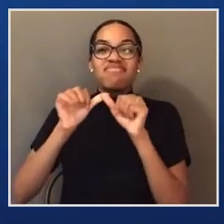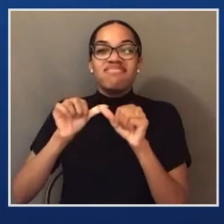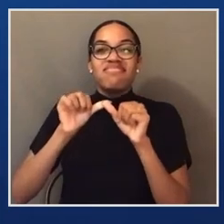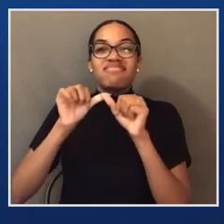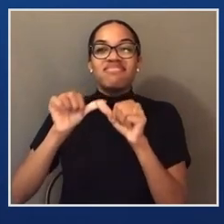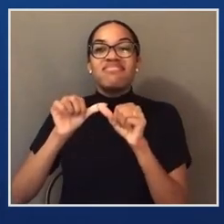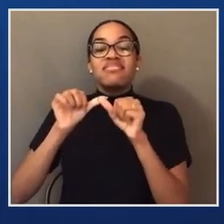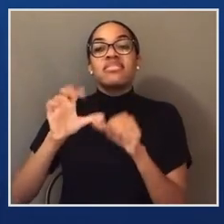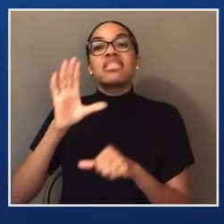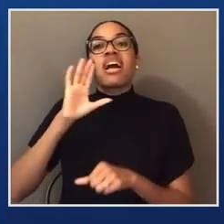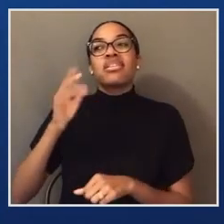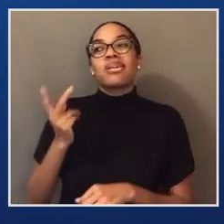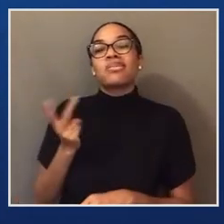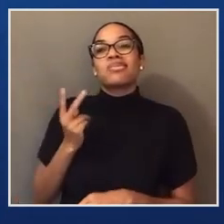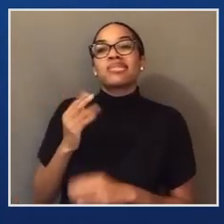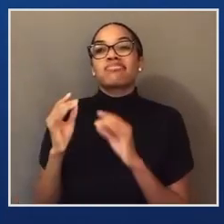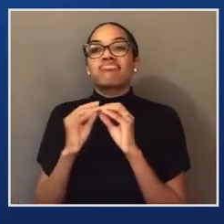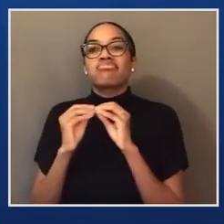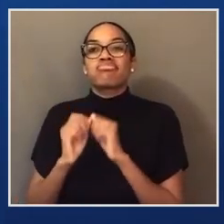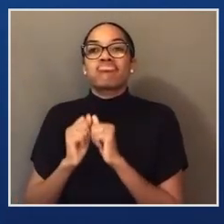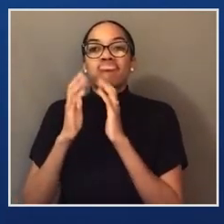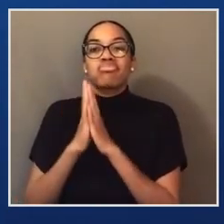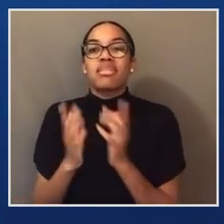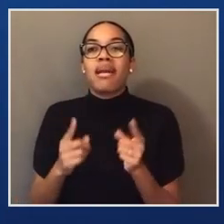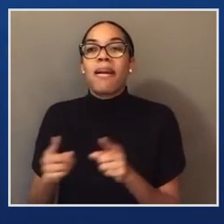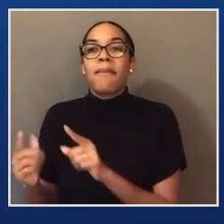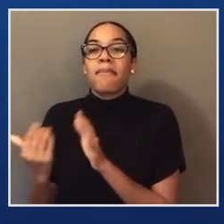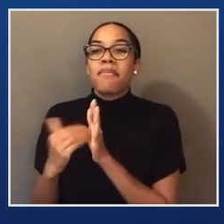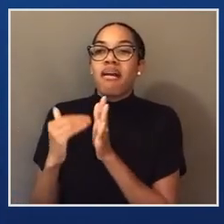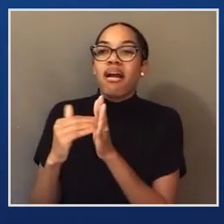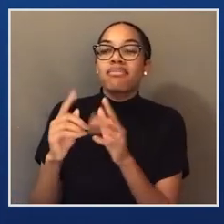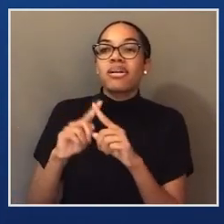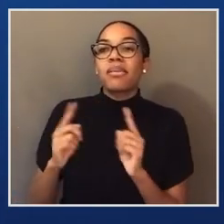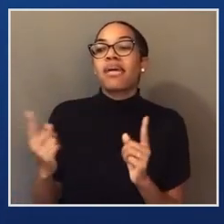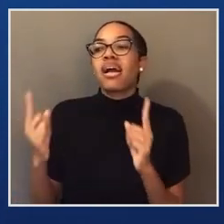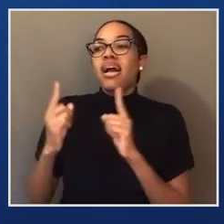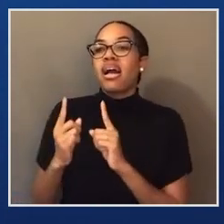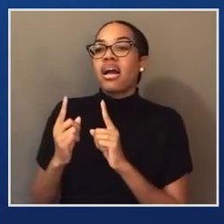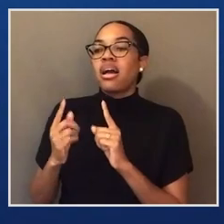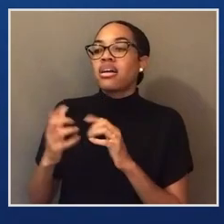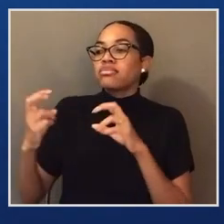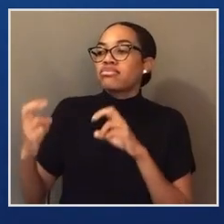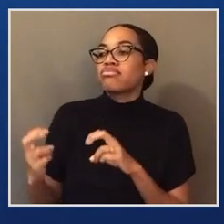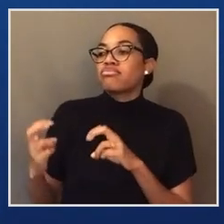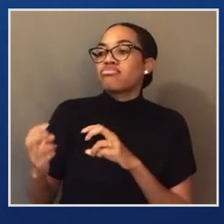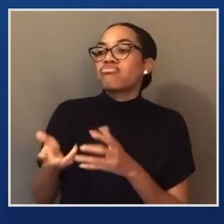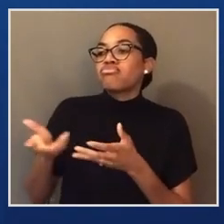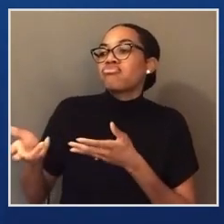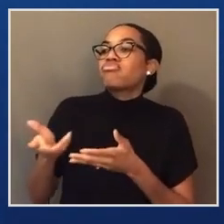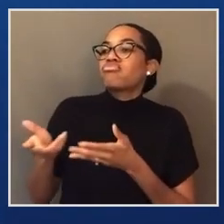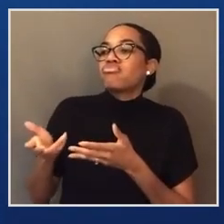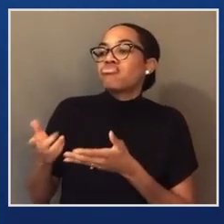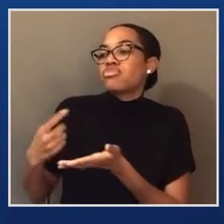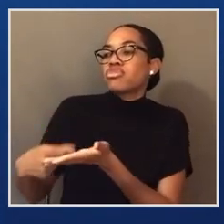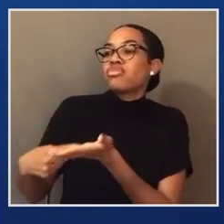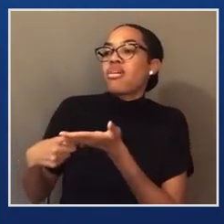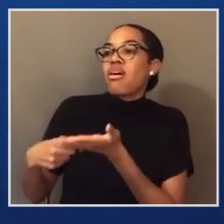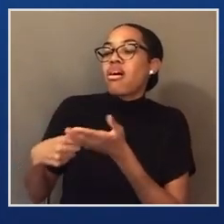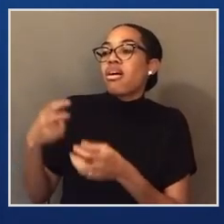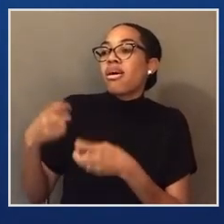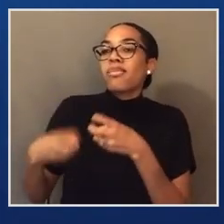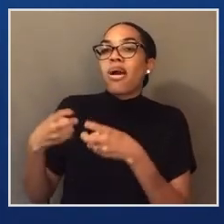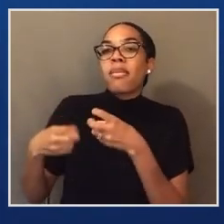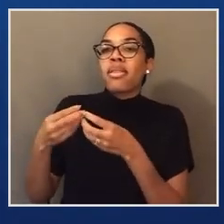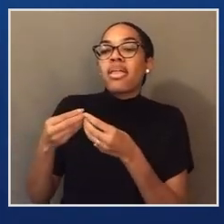needin' change, all together through a deeper lane, come through, release the pain, I can be your ibuprofen, keep it real, what I be hoping, no, you see, our love